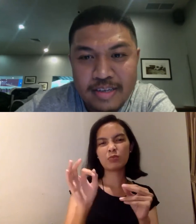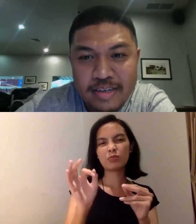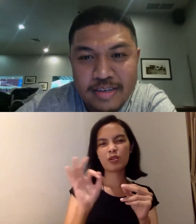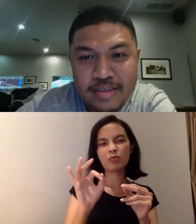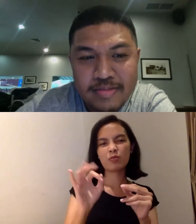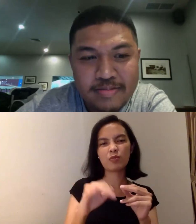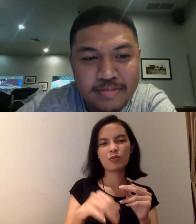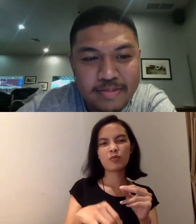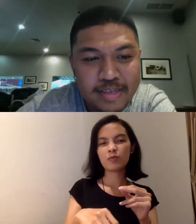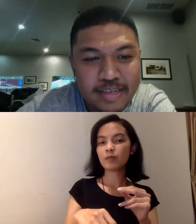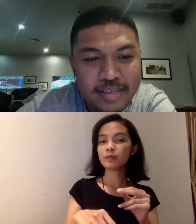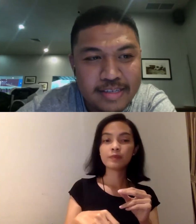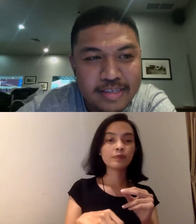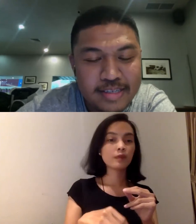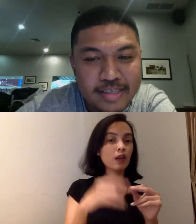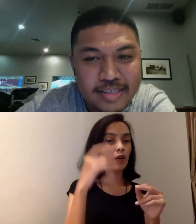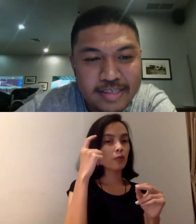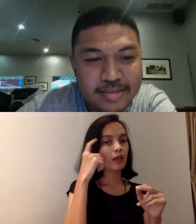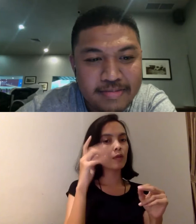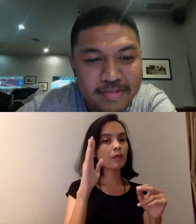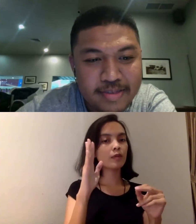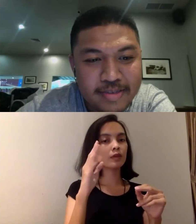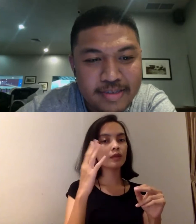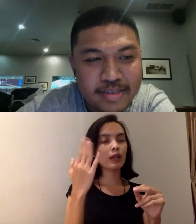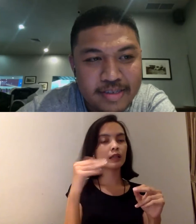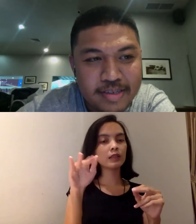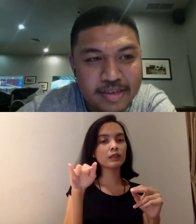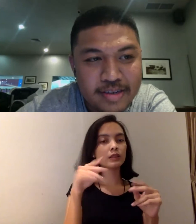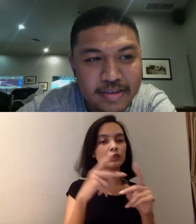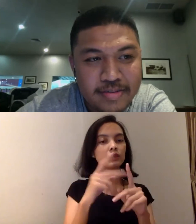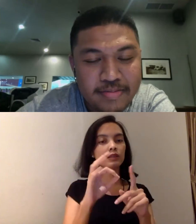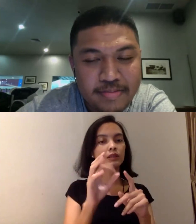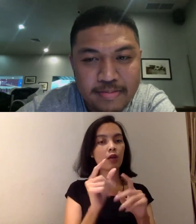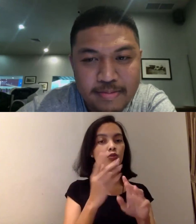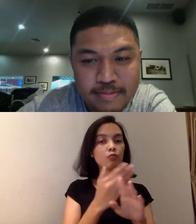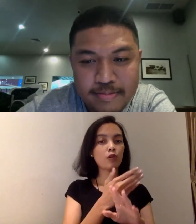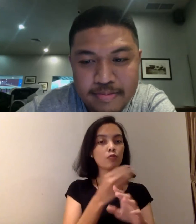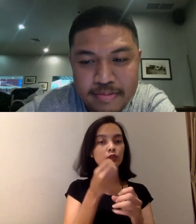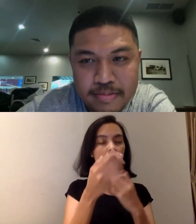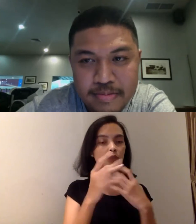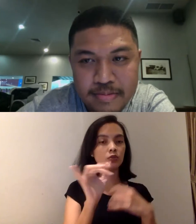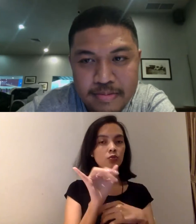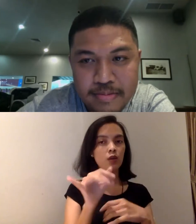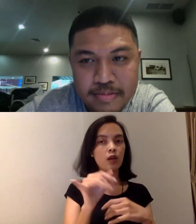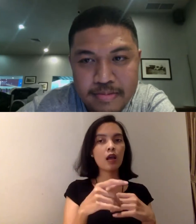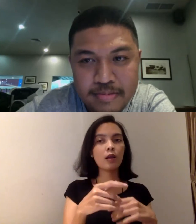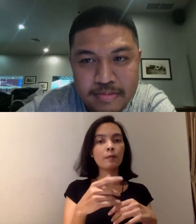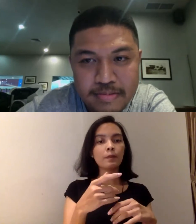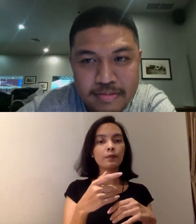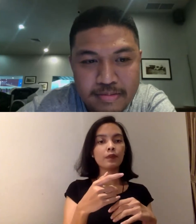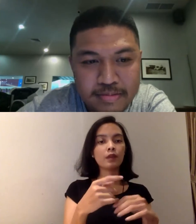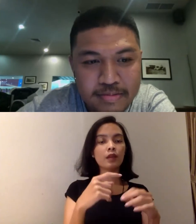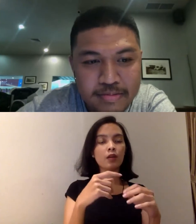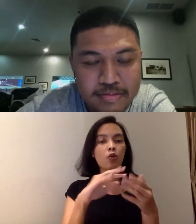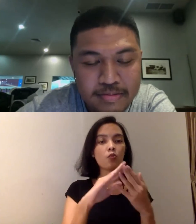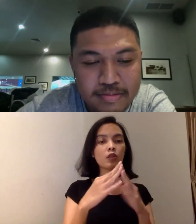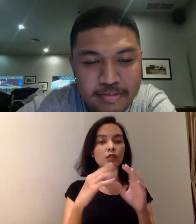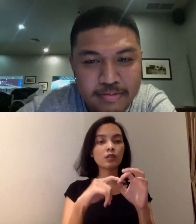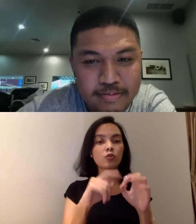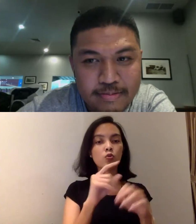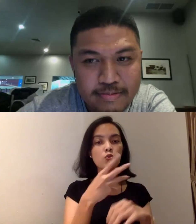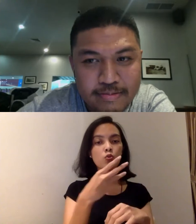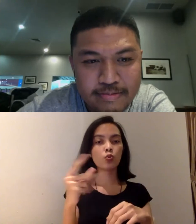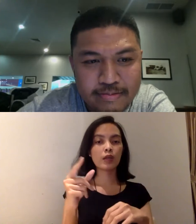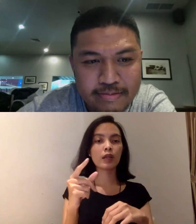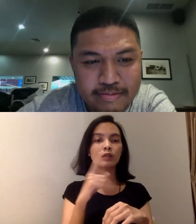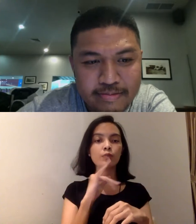it's also in line with what Zhao said earlier before, that sometimes the queer community try to look